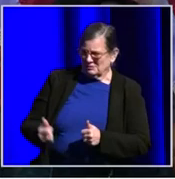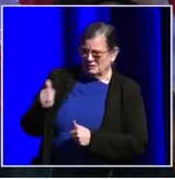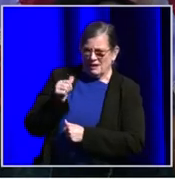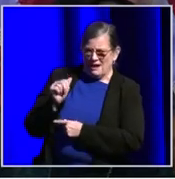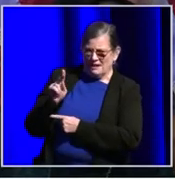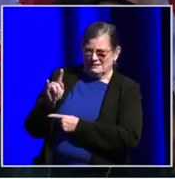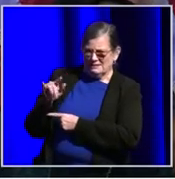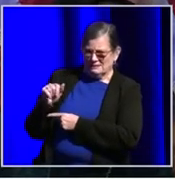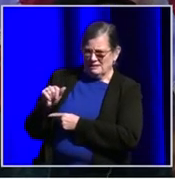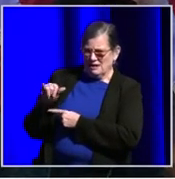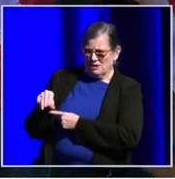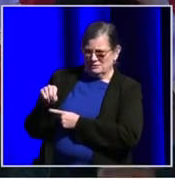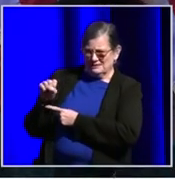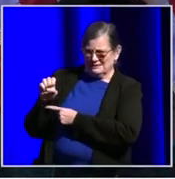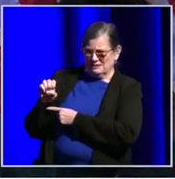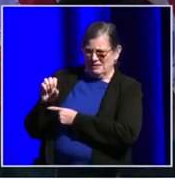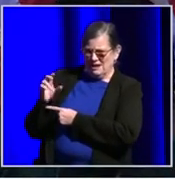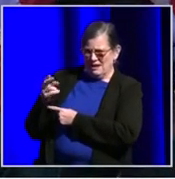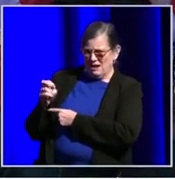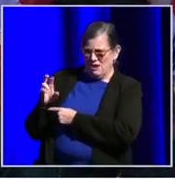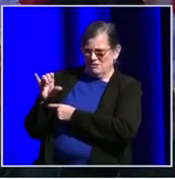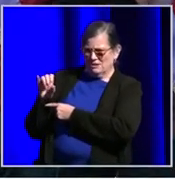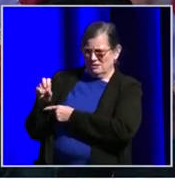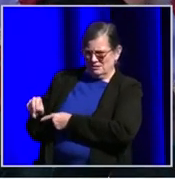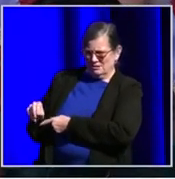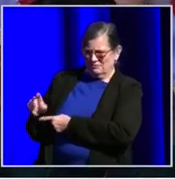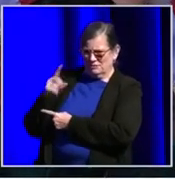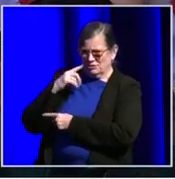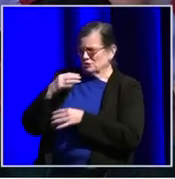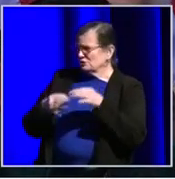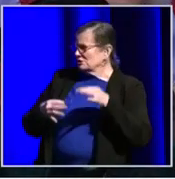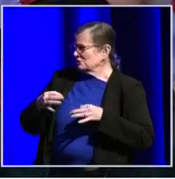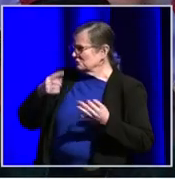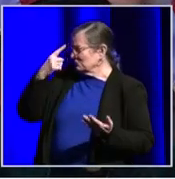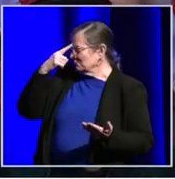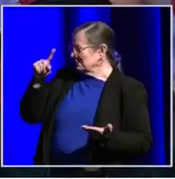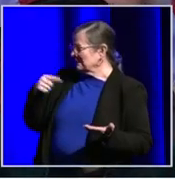of office. Chief Josie Herring